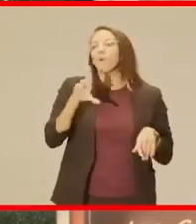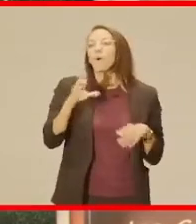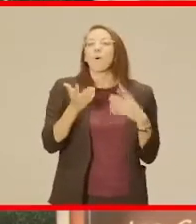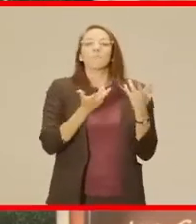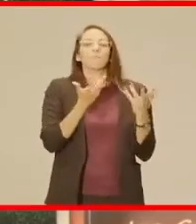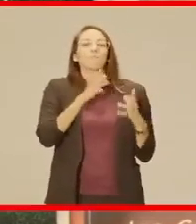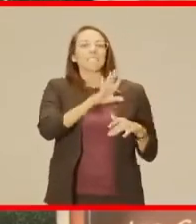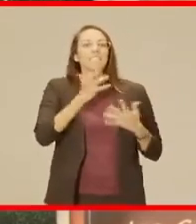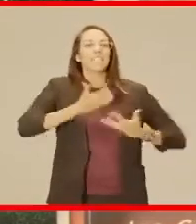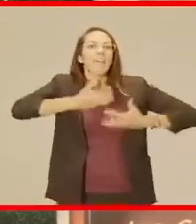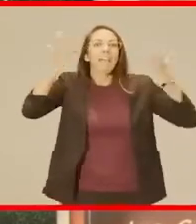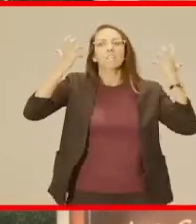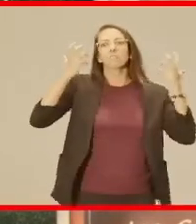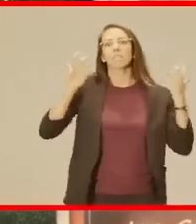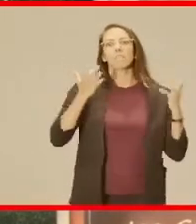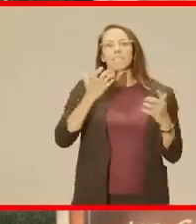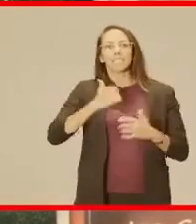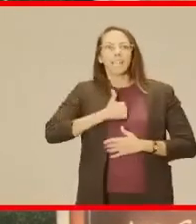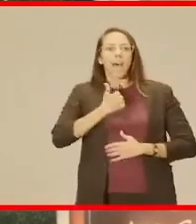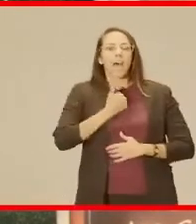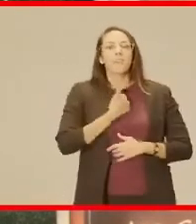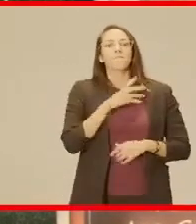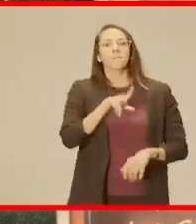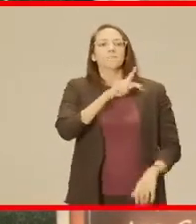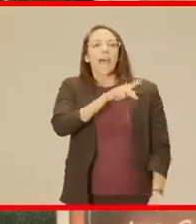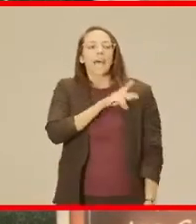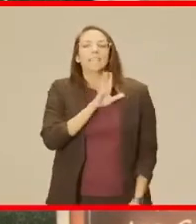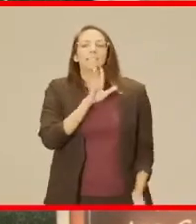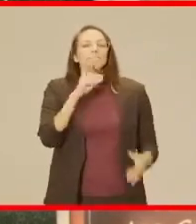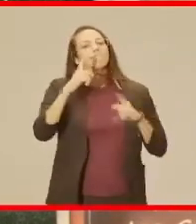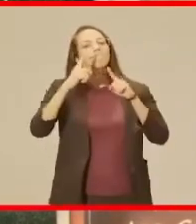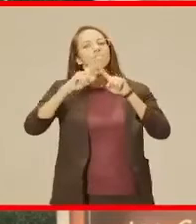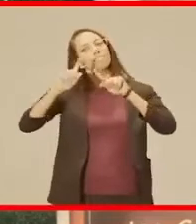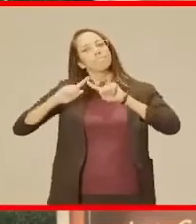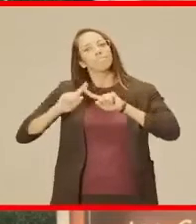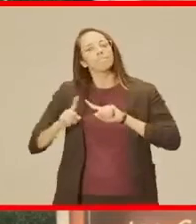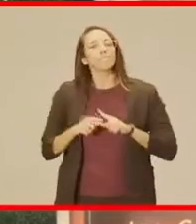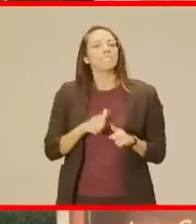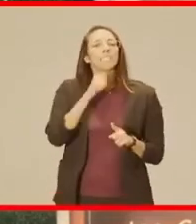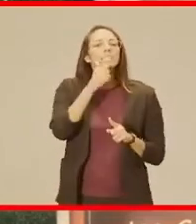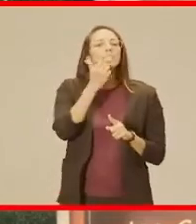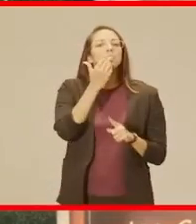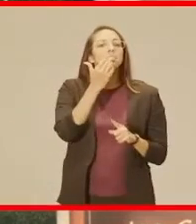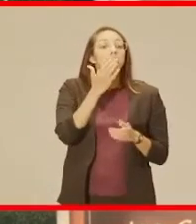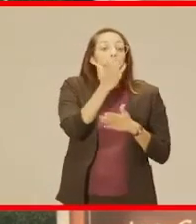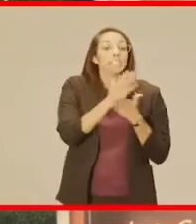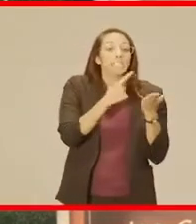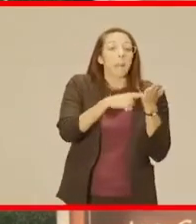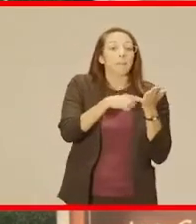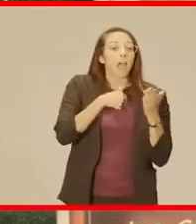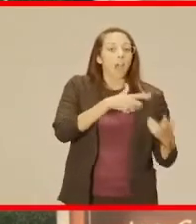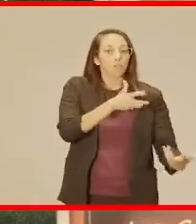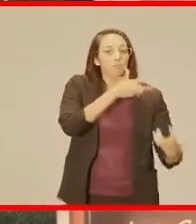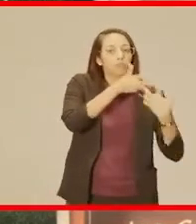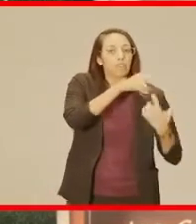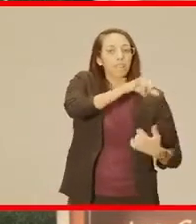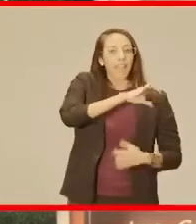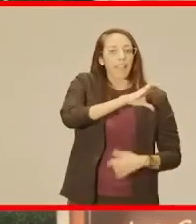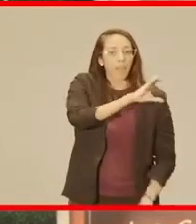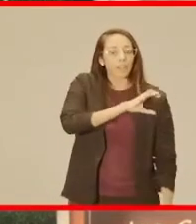his anger self for the most part, and some stuff. There were just some things that I could relate to for some of the guys,